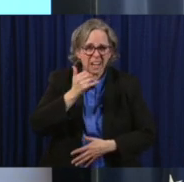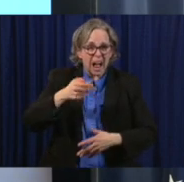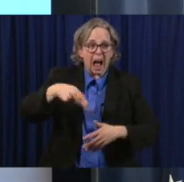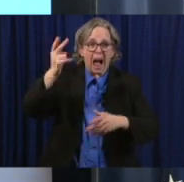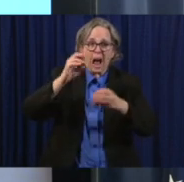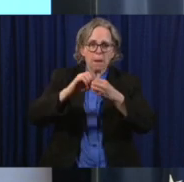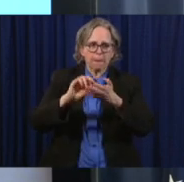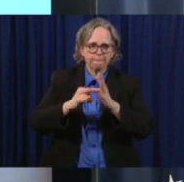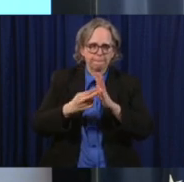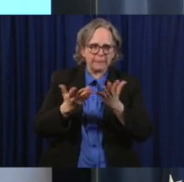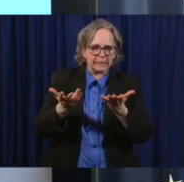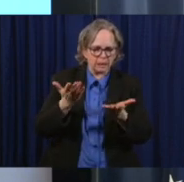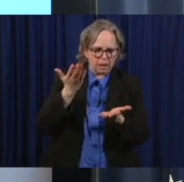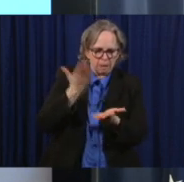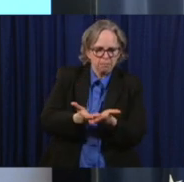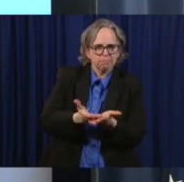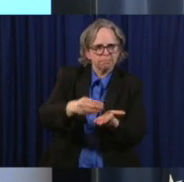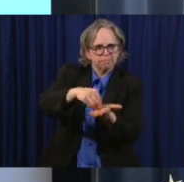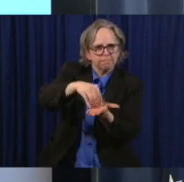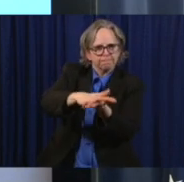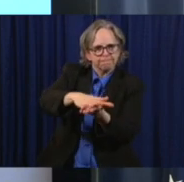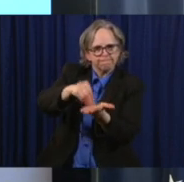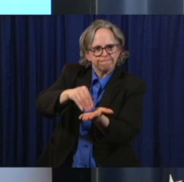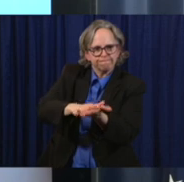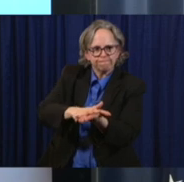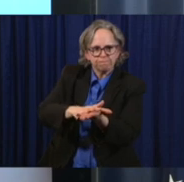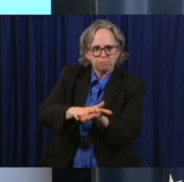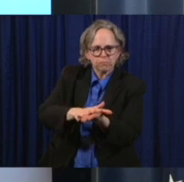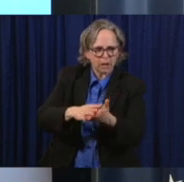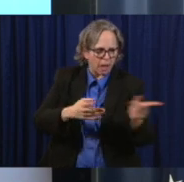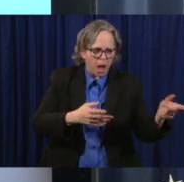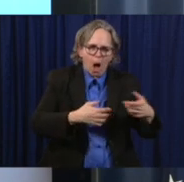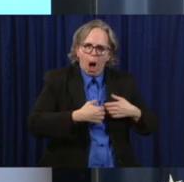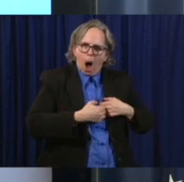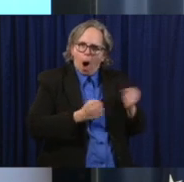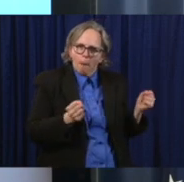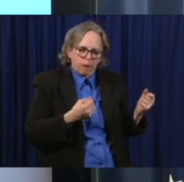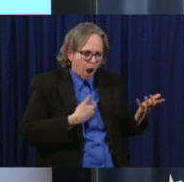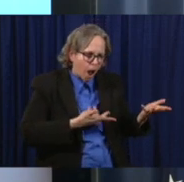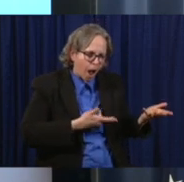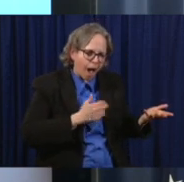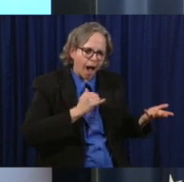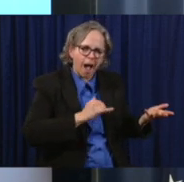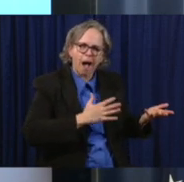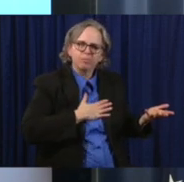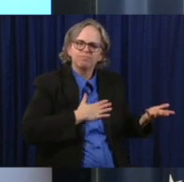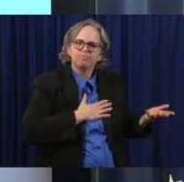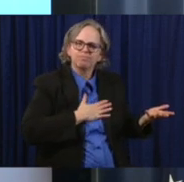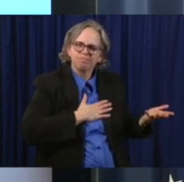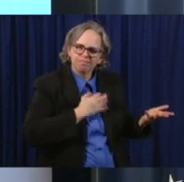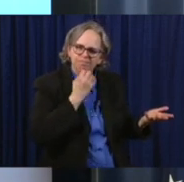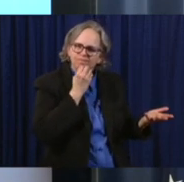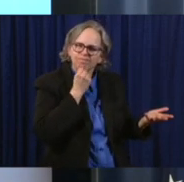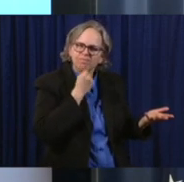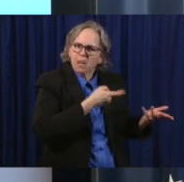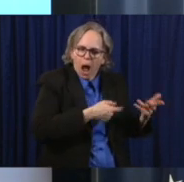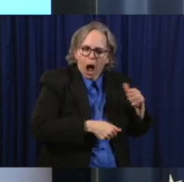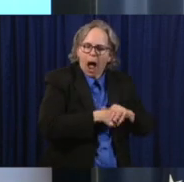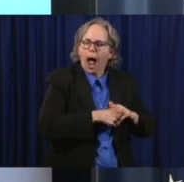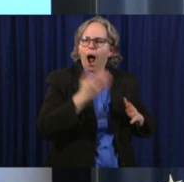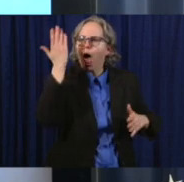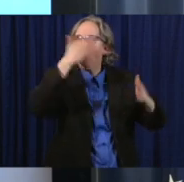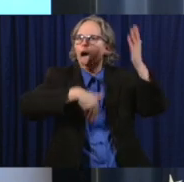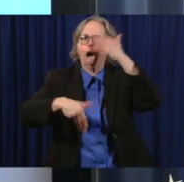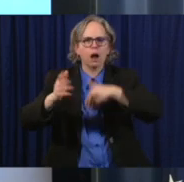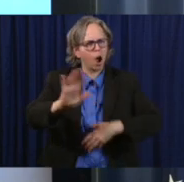openness that is important to make sure that the loved ones whose family members are there know what's going